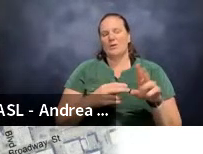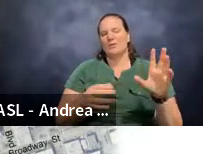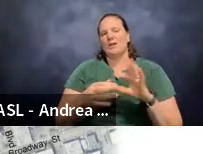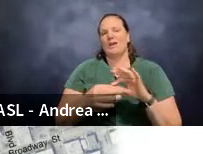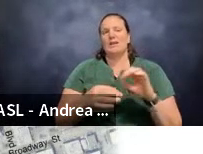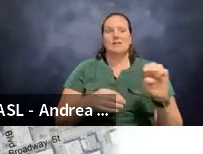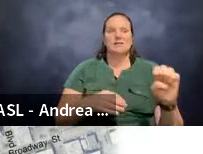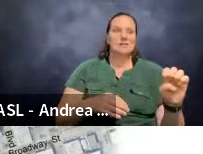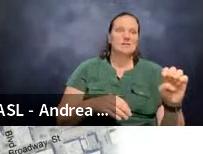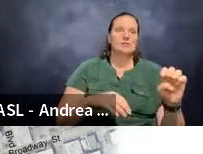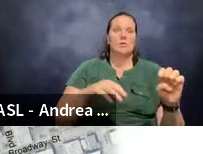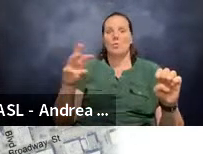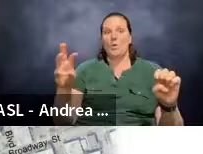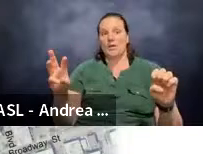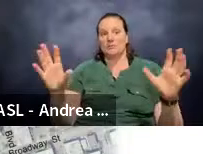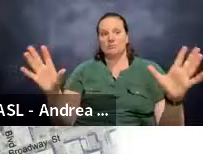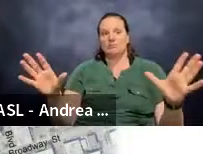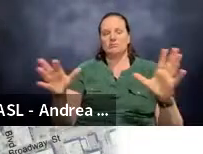west sides.